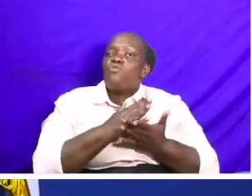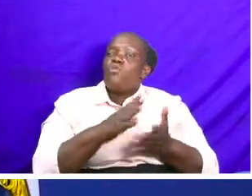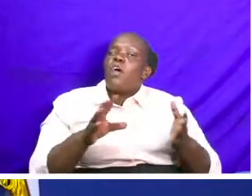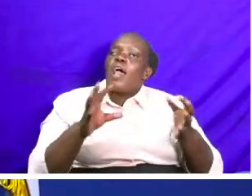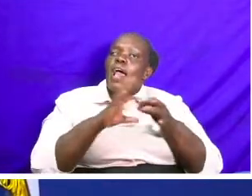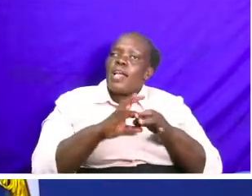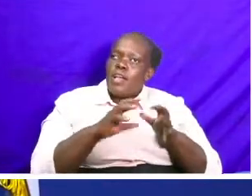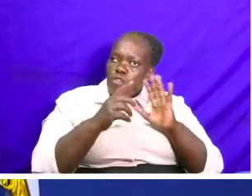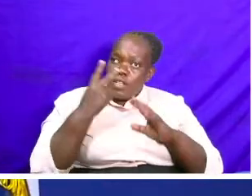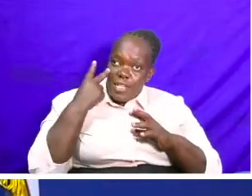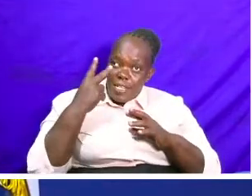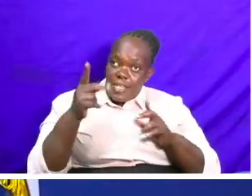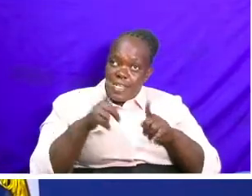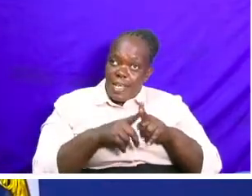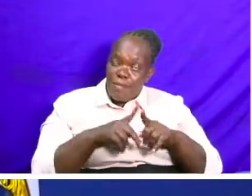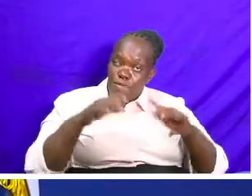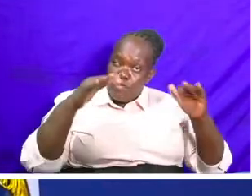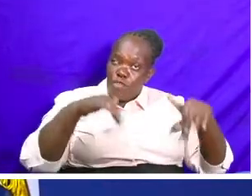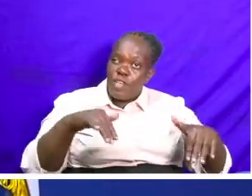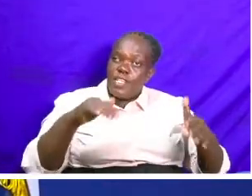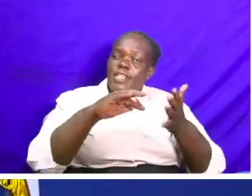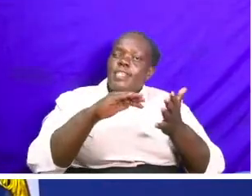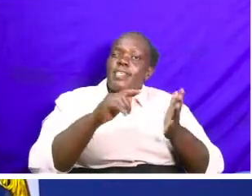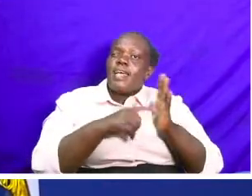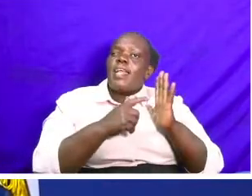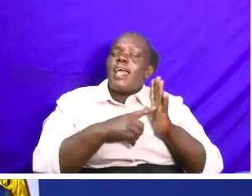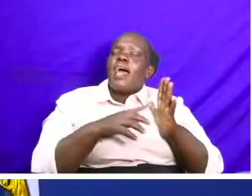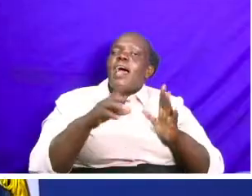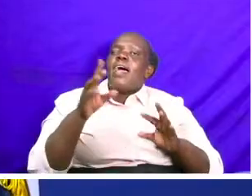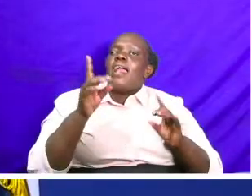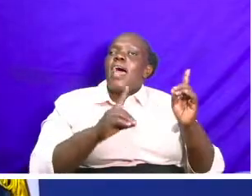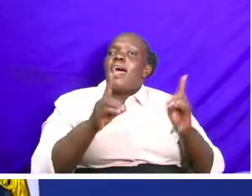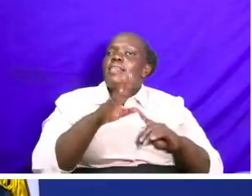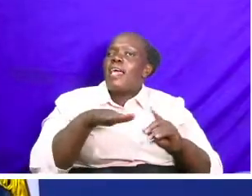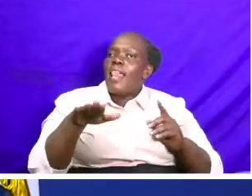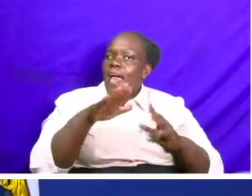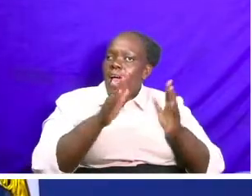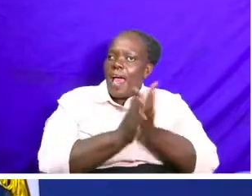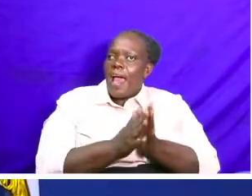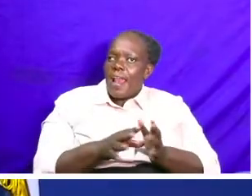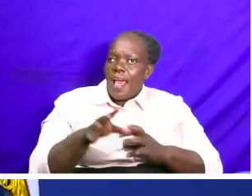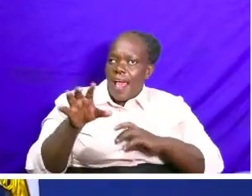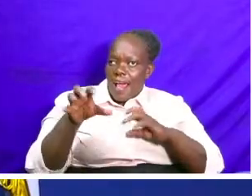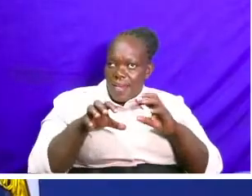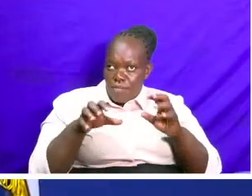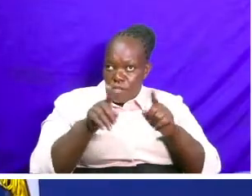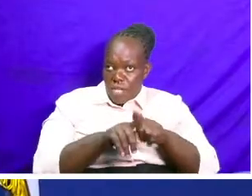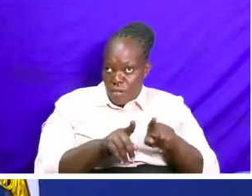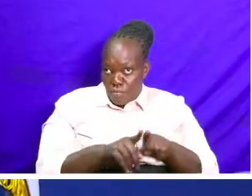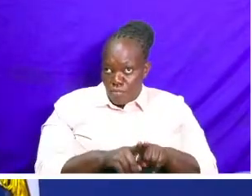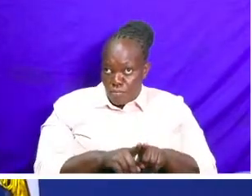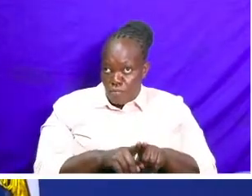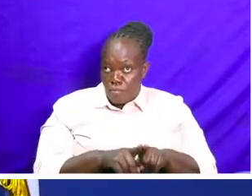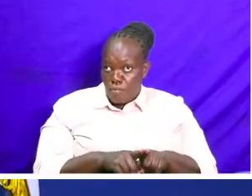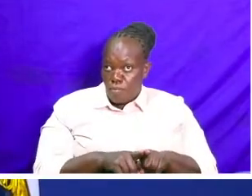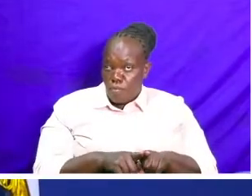experience. So you have the convention center, you have the cultural dance, and you have the animals, some of the best products that you have for the